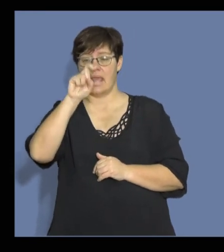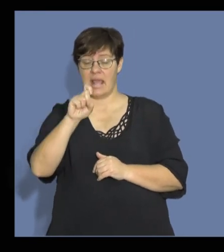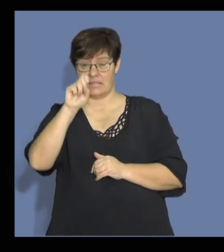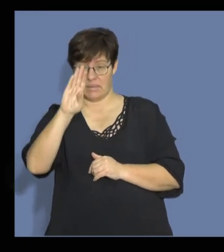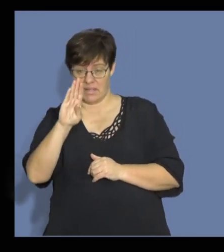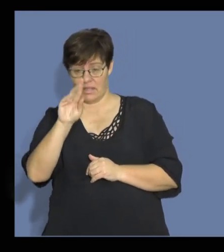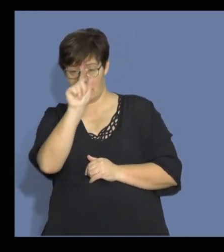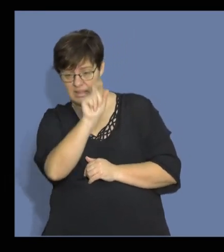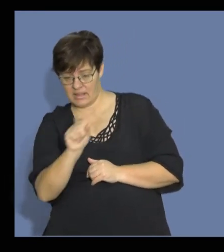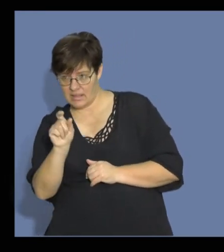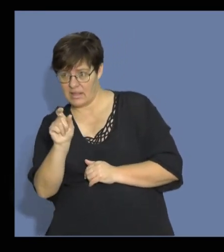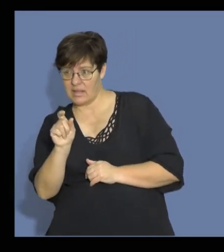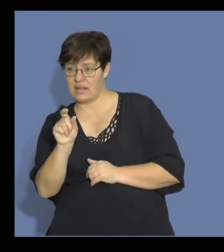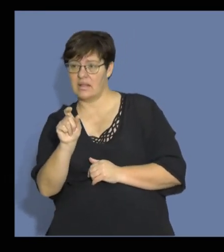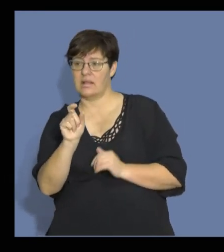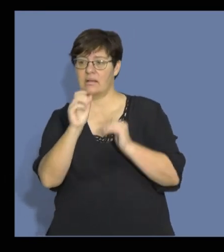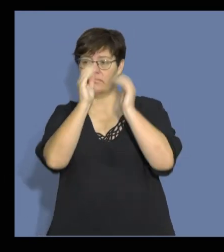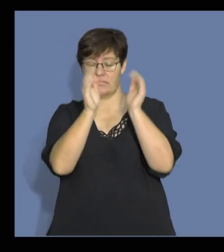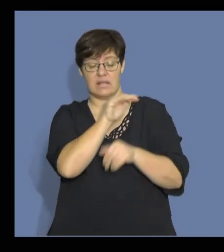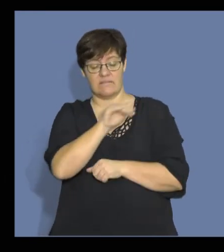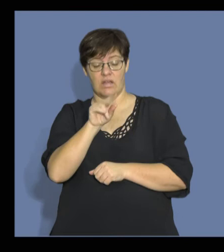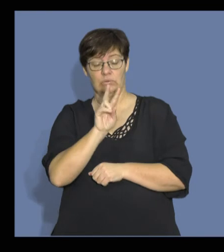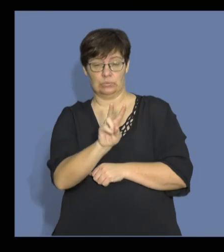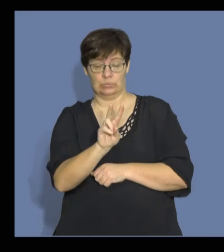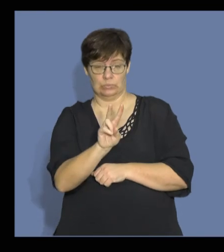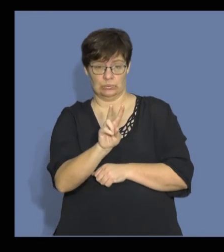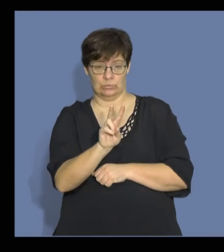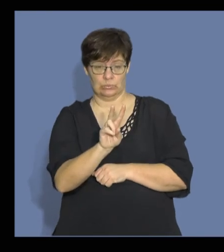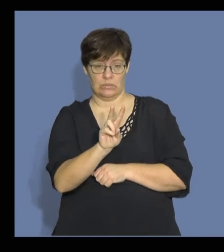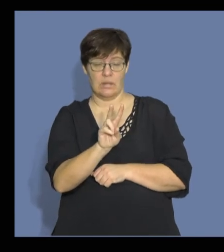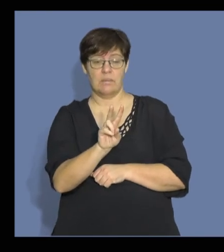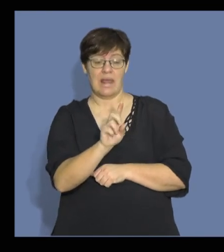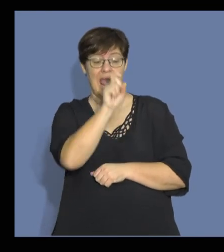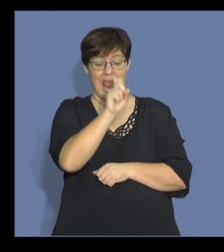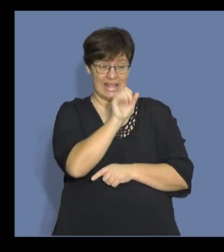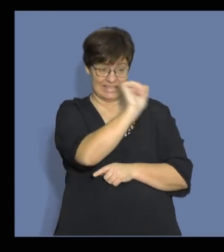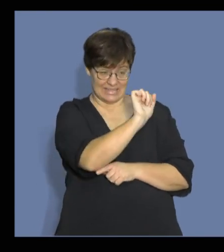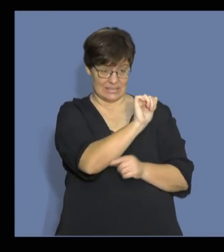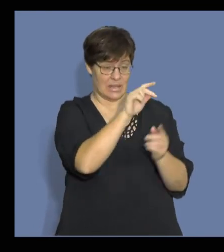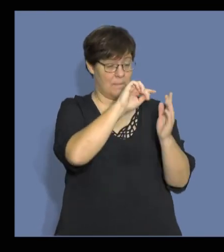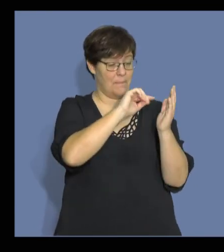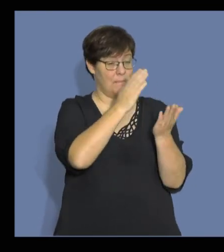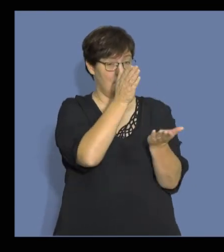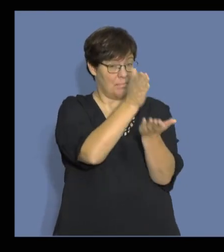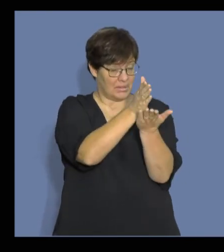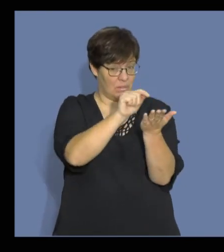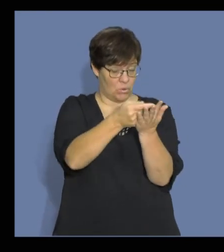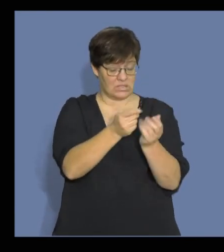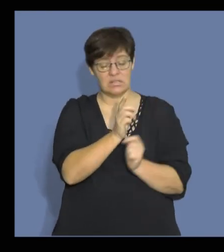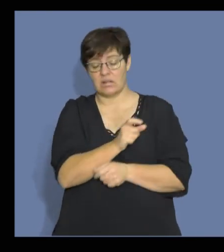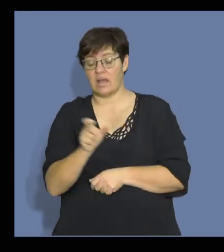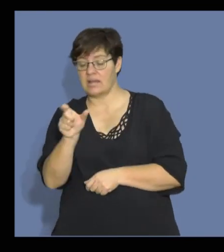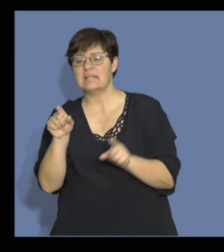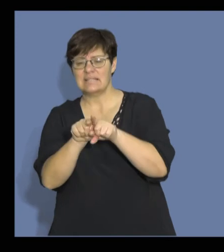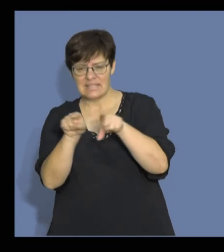and I'm going to divide it by 2, and that's going to give me the x coordinate of the midpoint. Then, similarly, I'm going to take